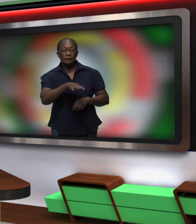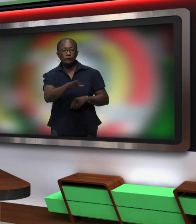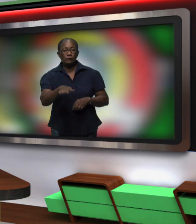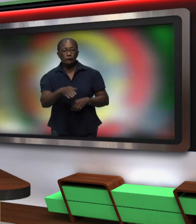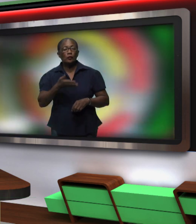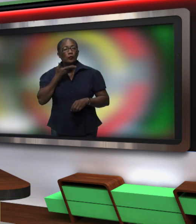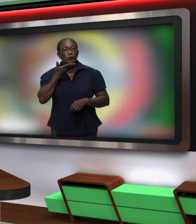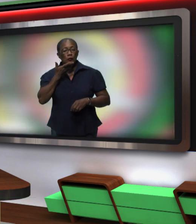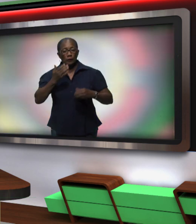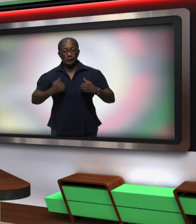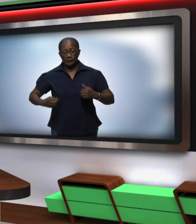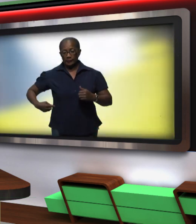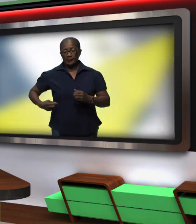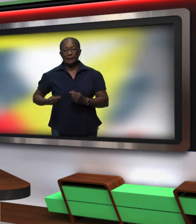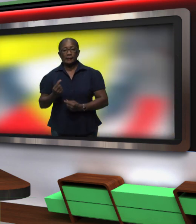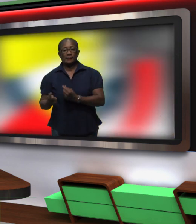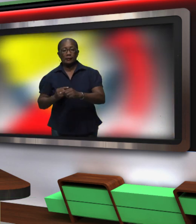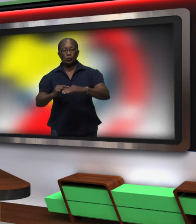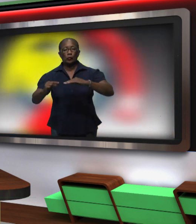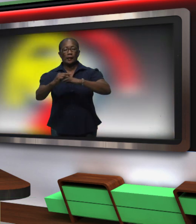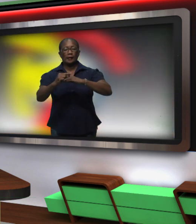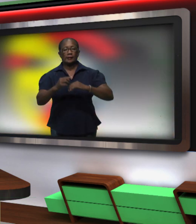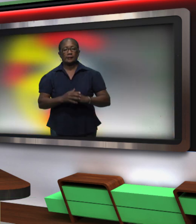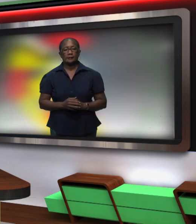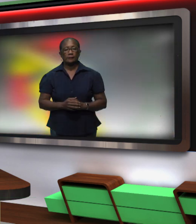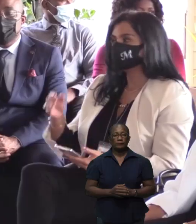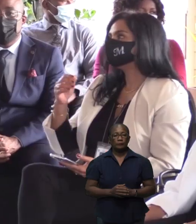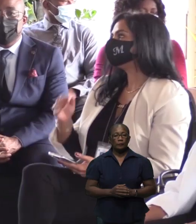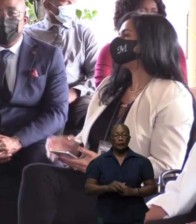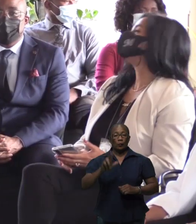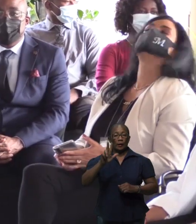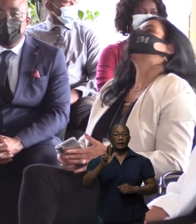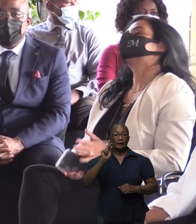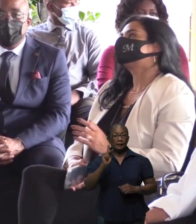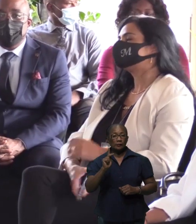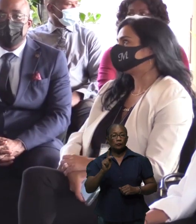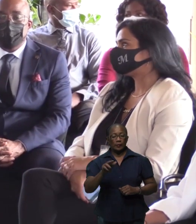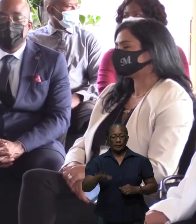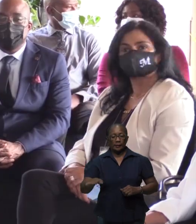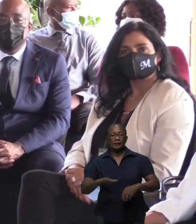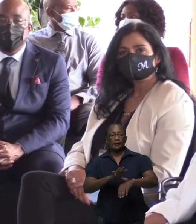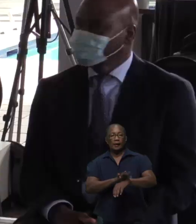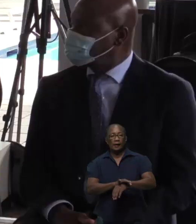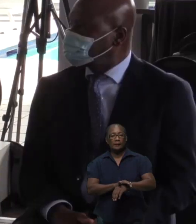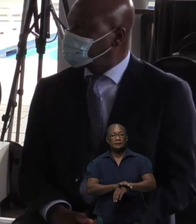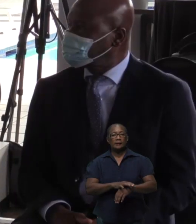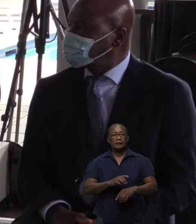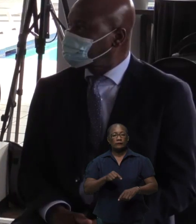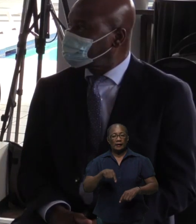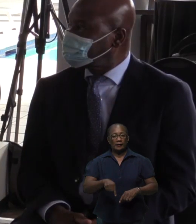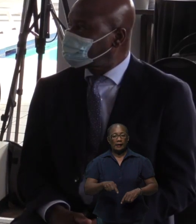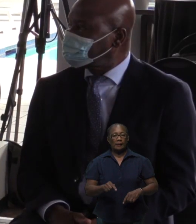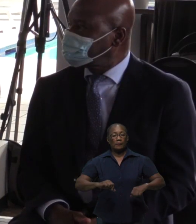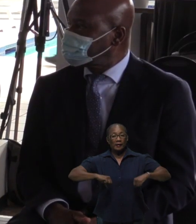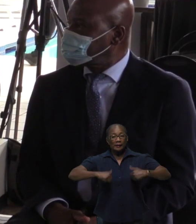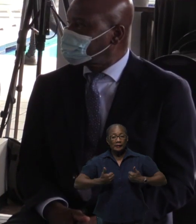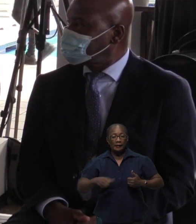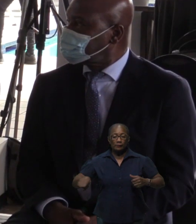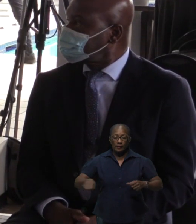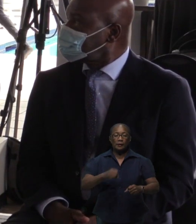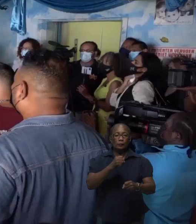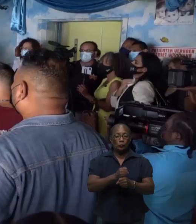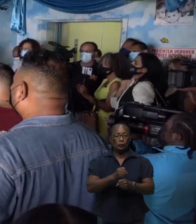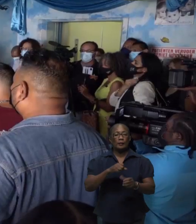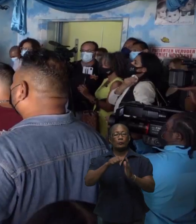the first facility for young kidney patients in the Guyanas. Werner Keinswijk, pediatrician and nephrologist,